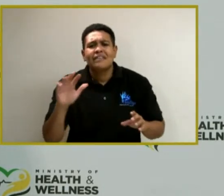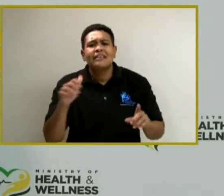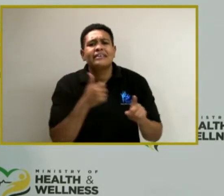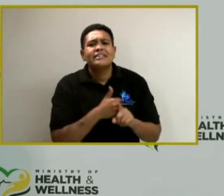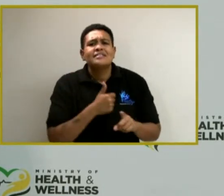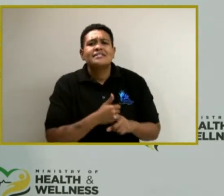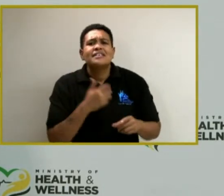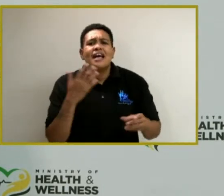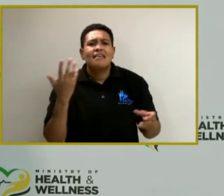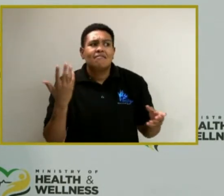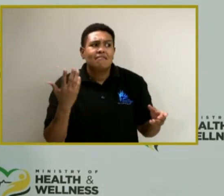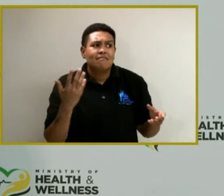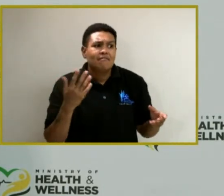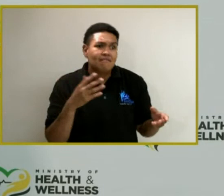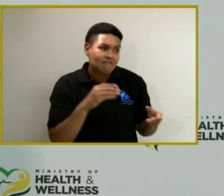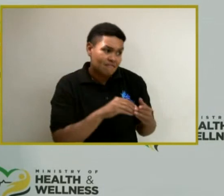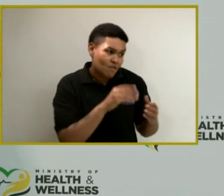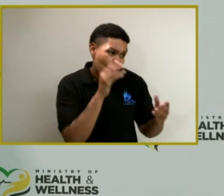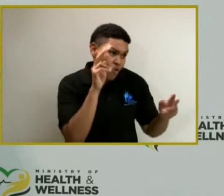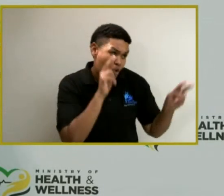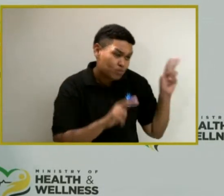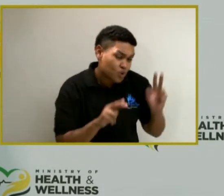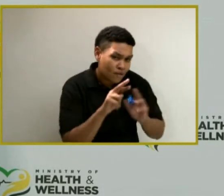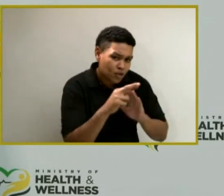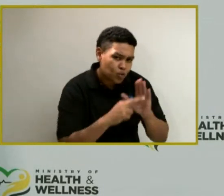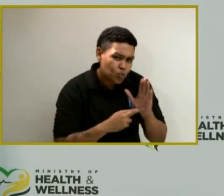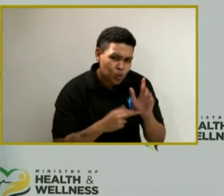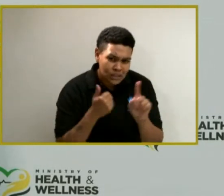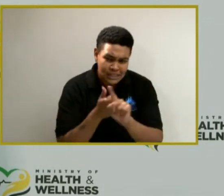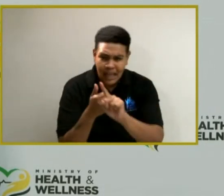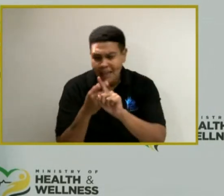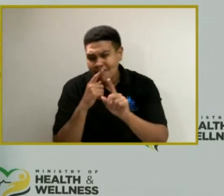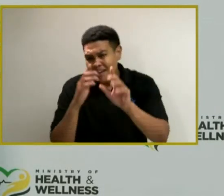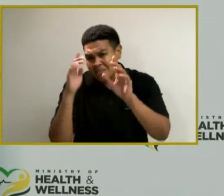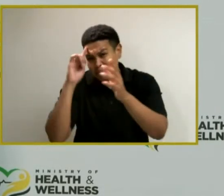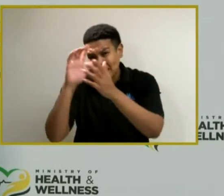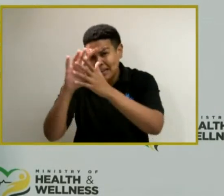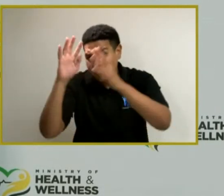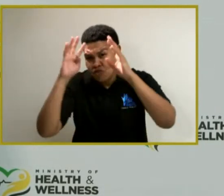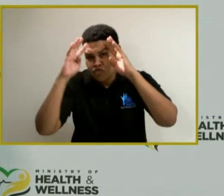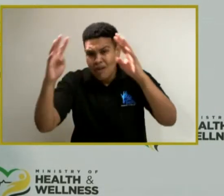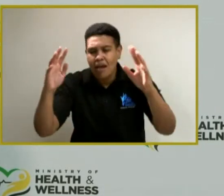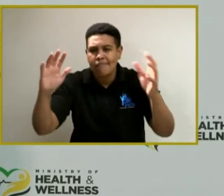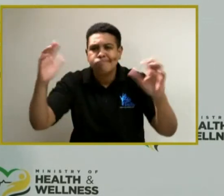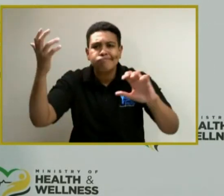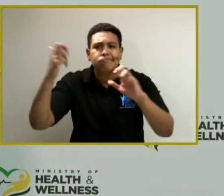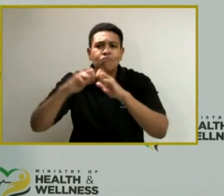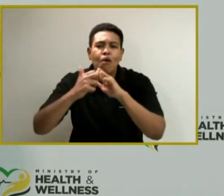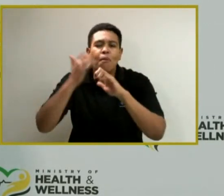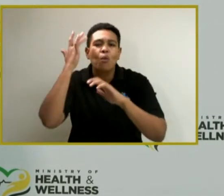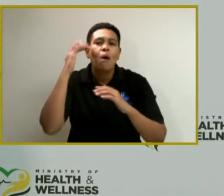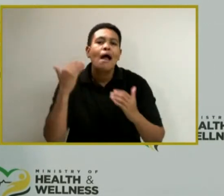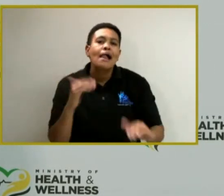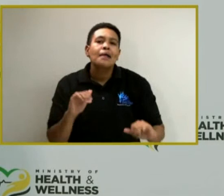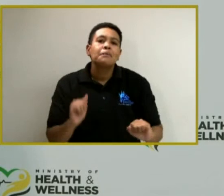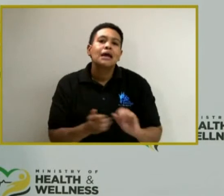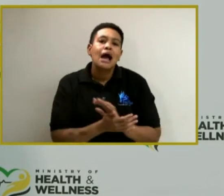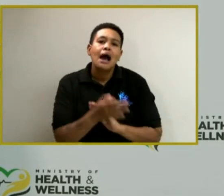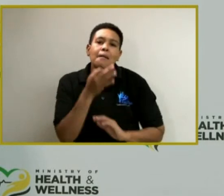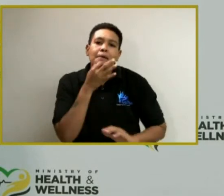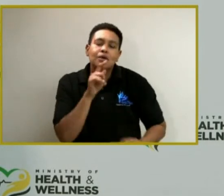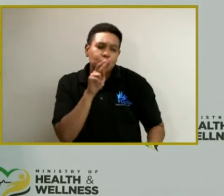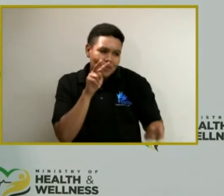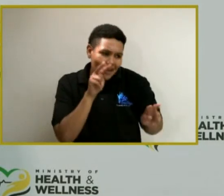not observing these rules, I believe, creates a dilemma because of just the limited capacity to enforce.